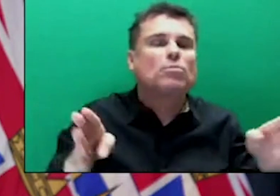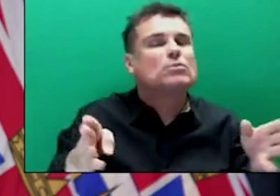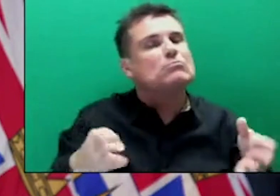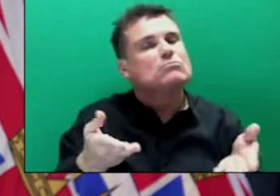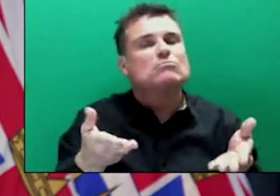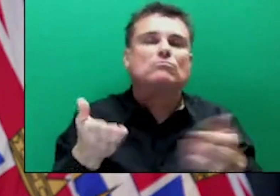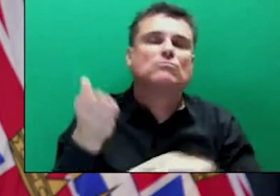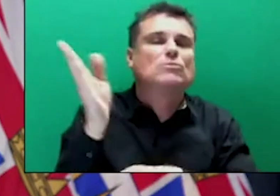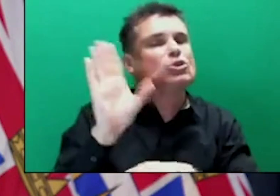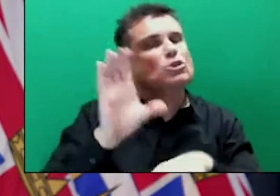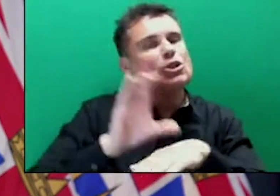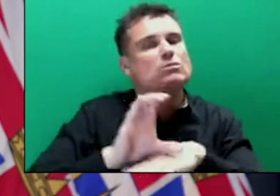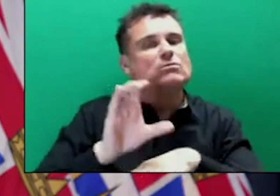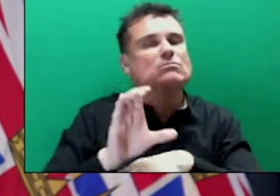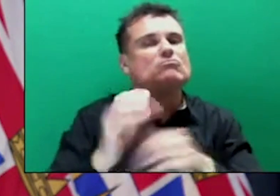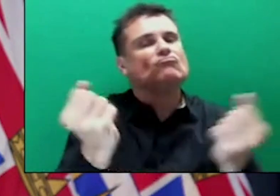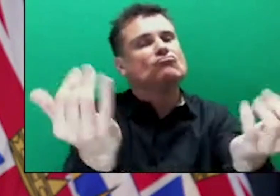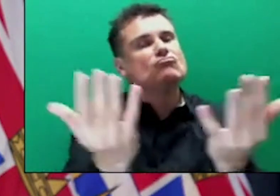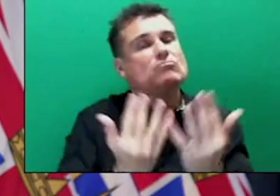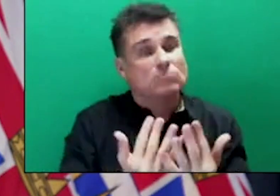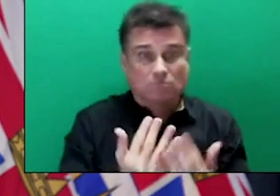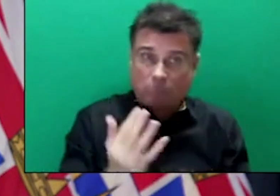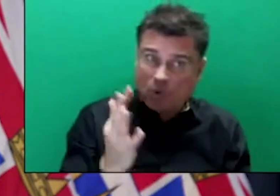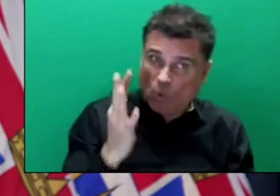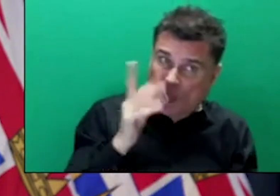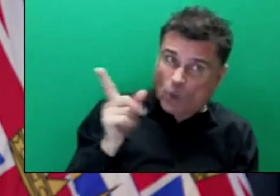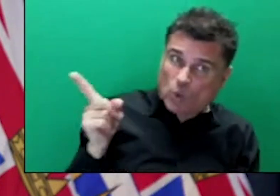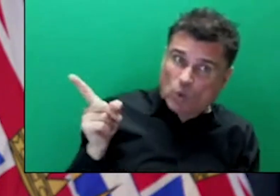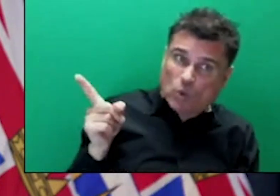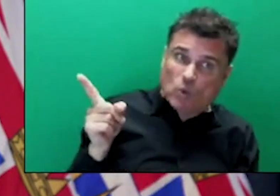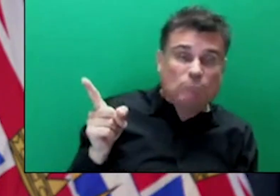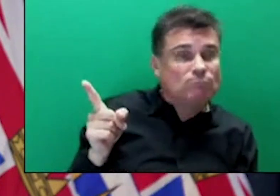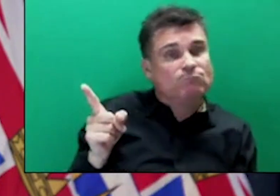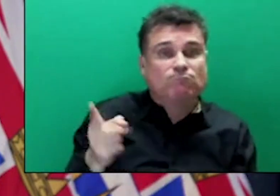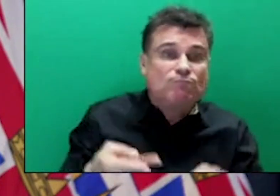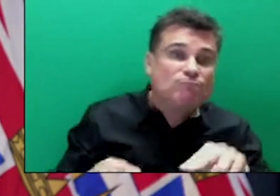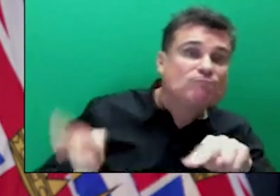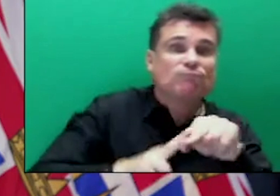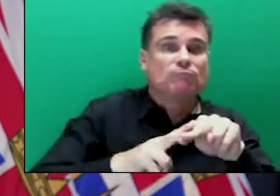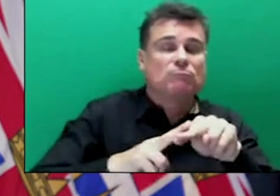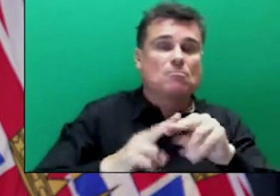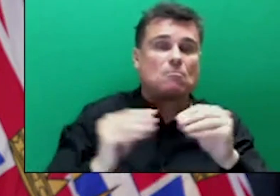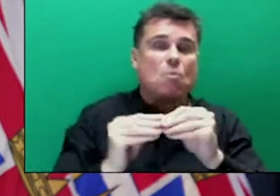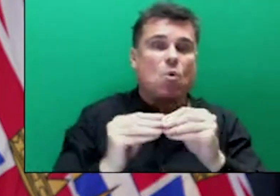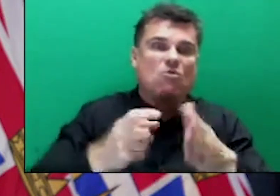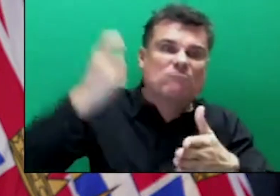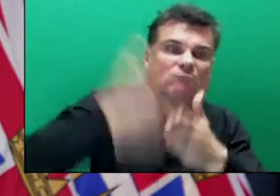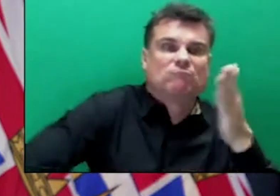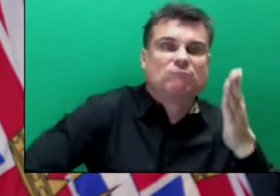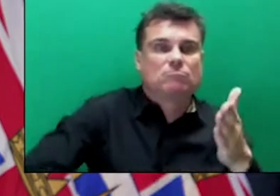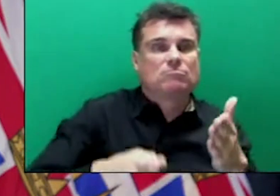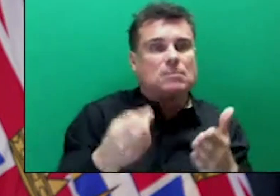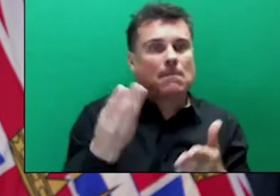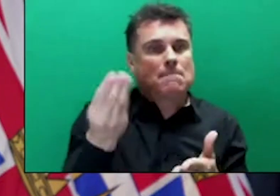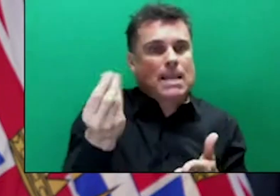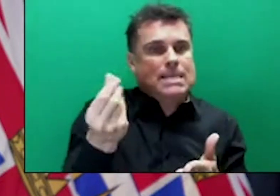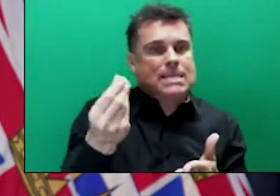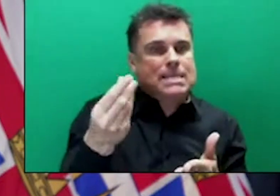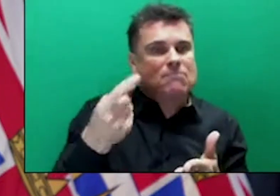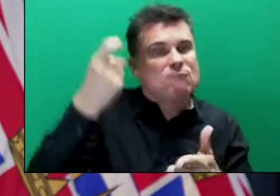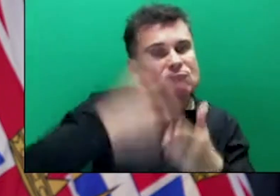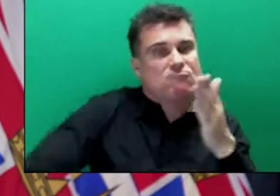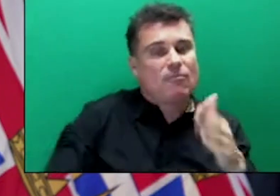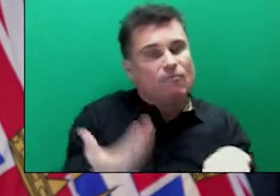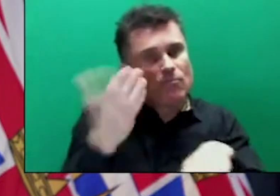increase fines for repeat offenders or to increase those fines? And can you explain, have you provided any guidance, I